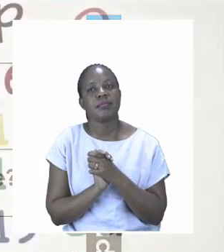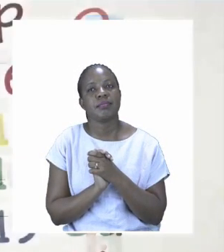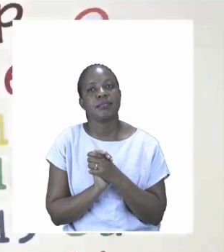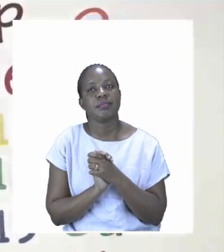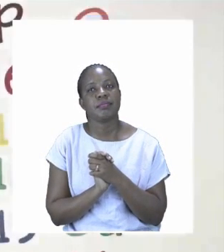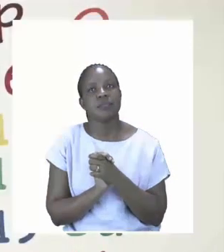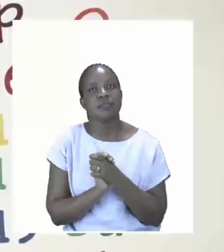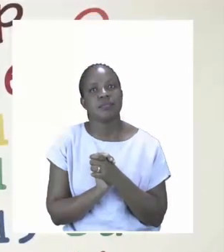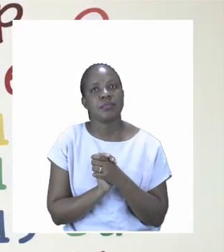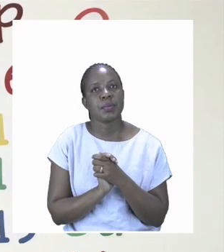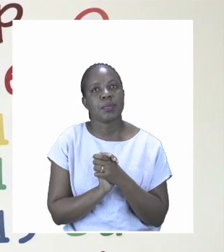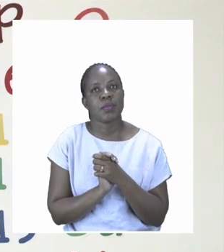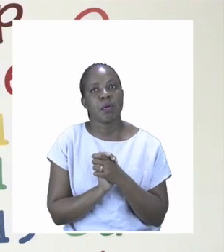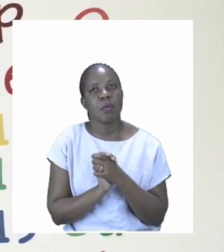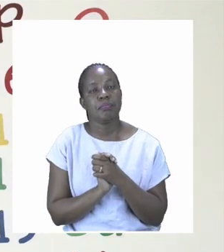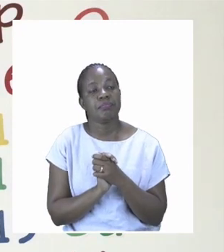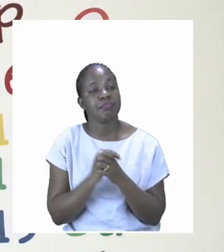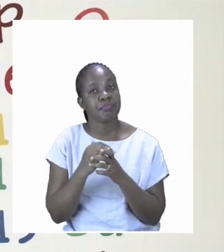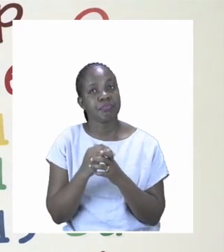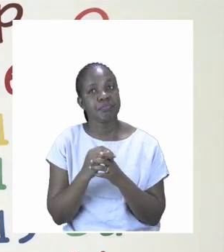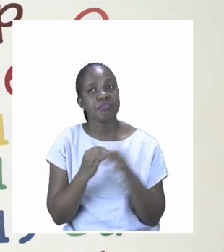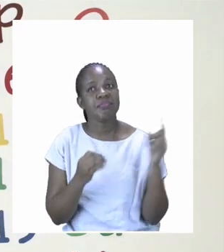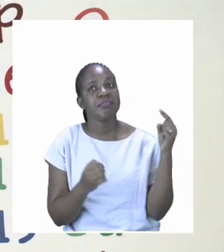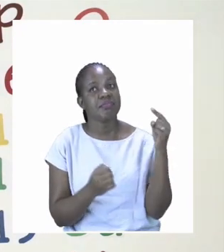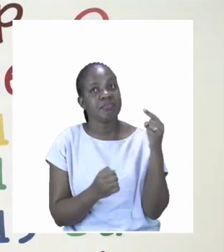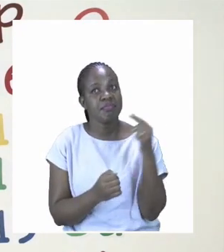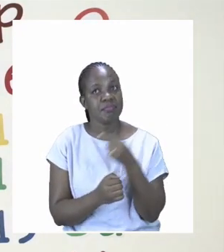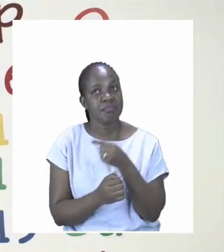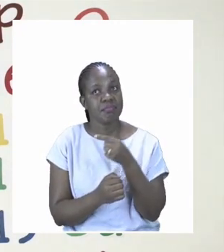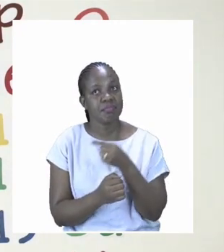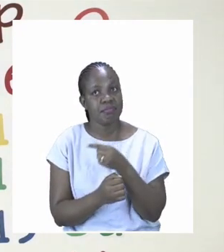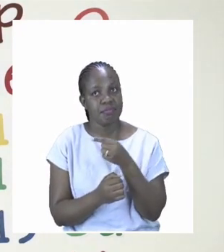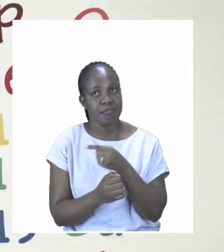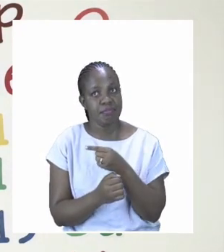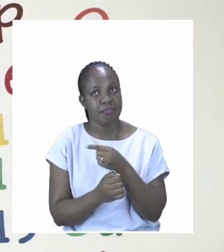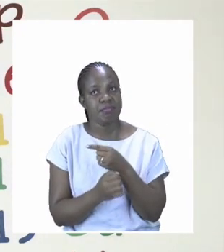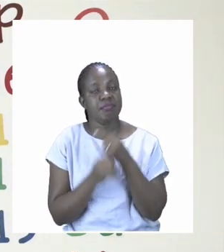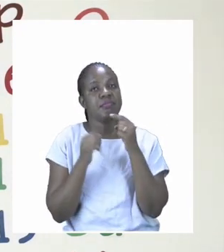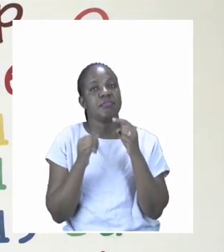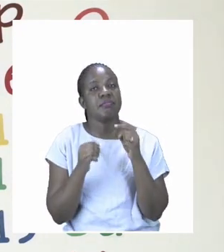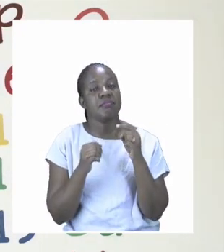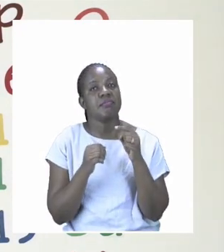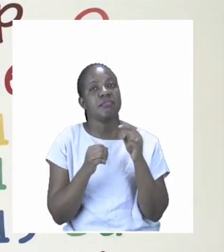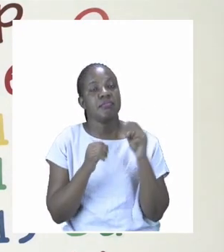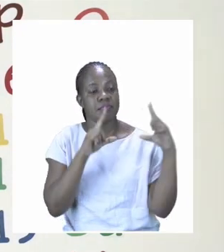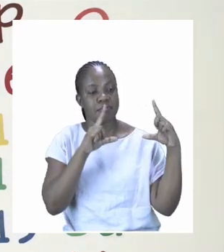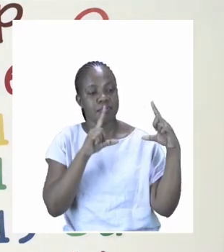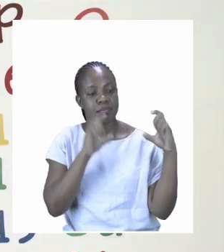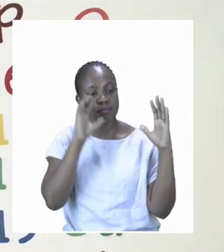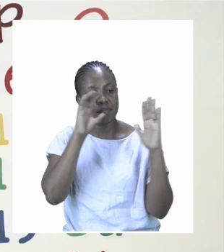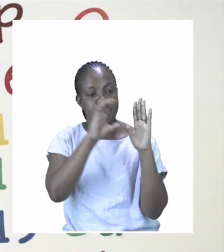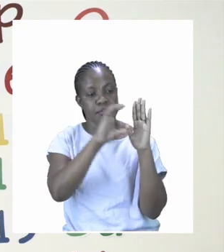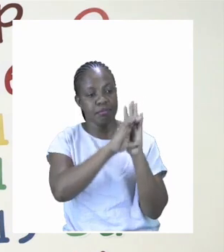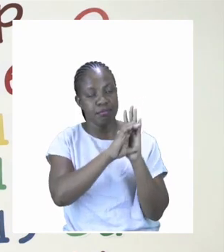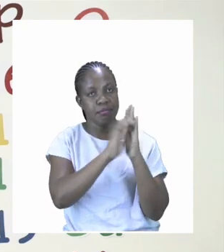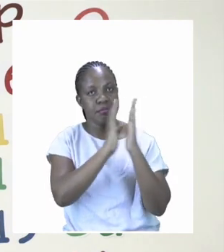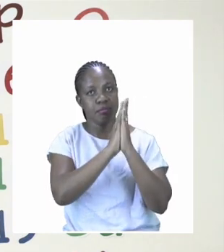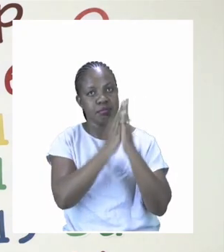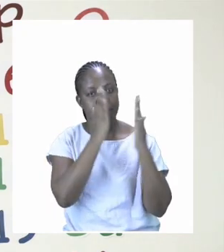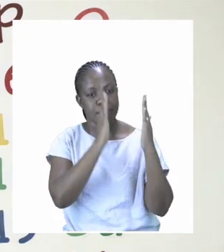you. So this, boys and girls, is a library. Now inside a library there are